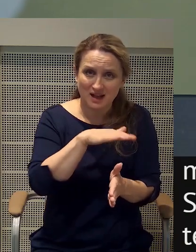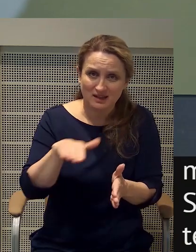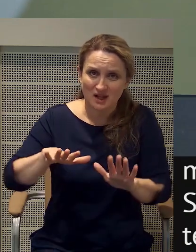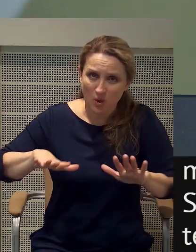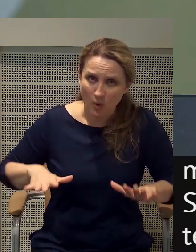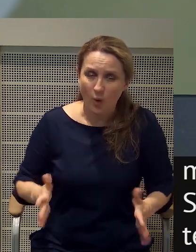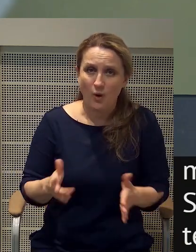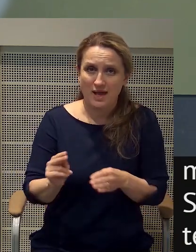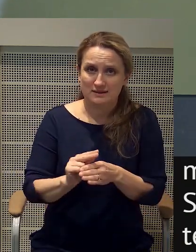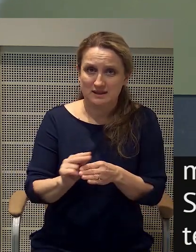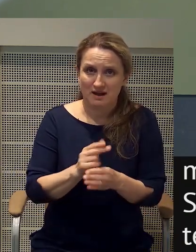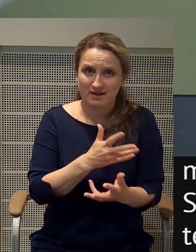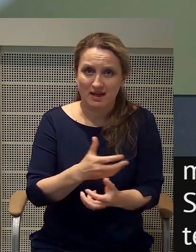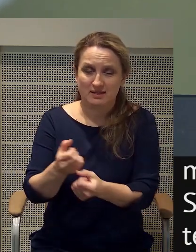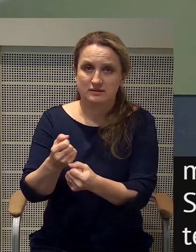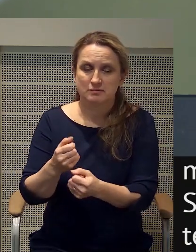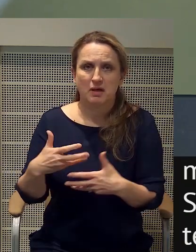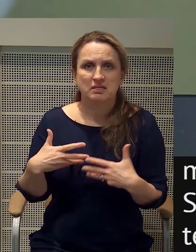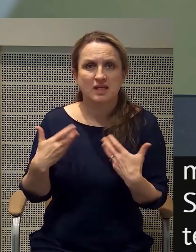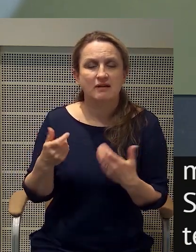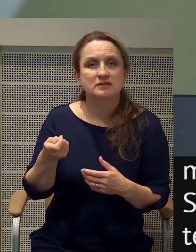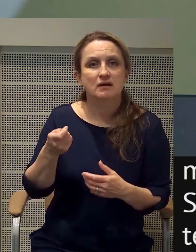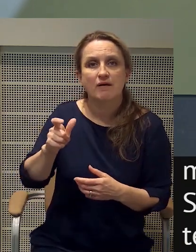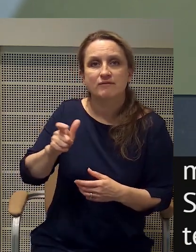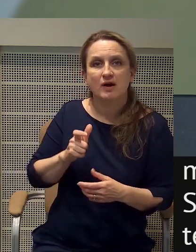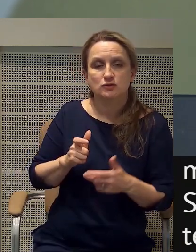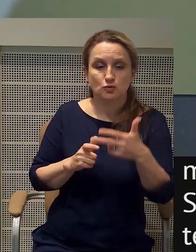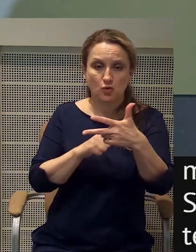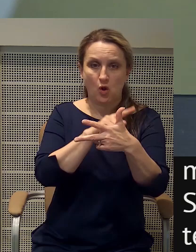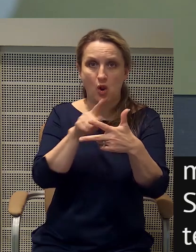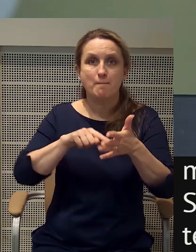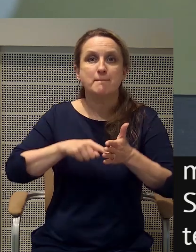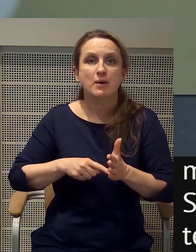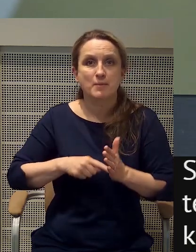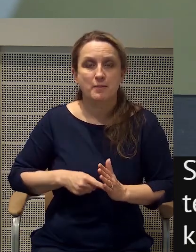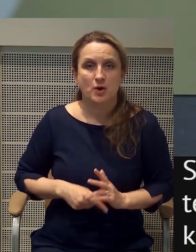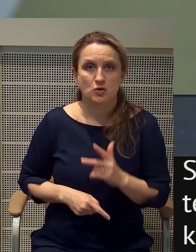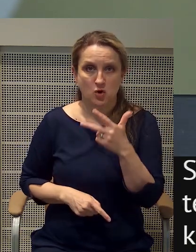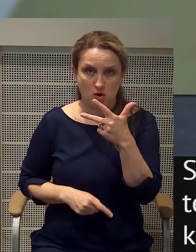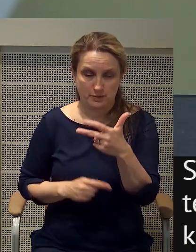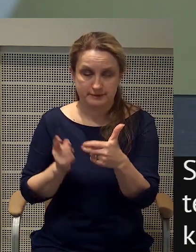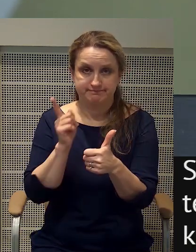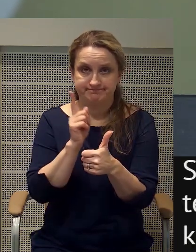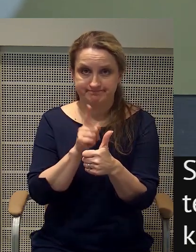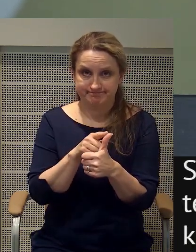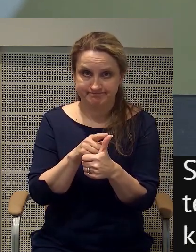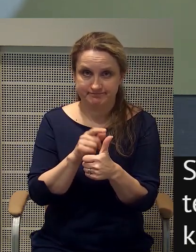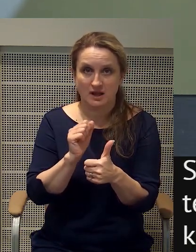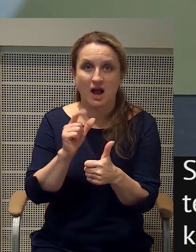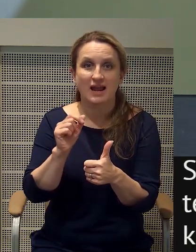fund has the possibility to fight for these possibilities, but